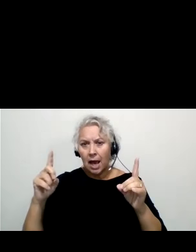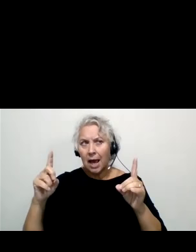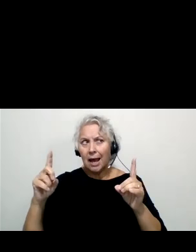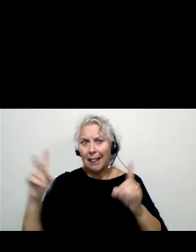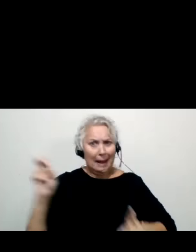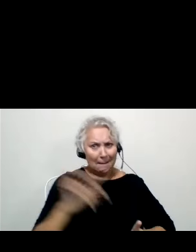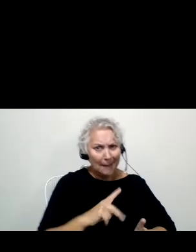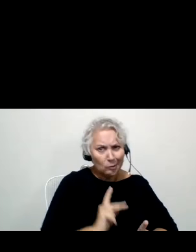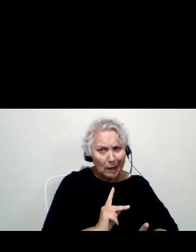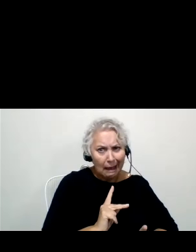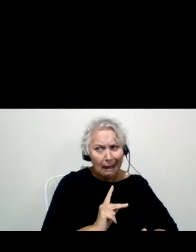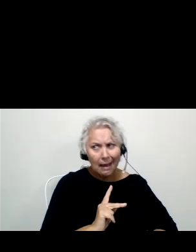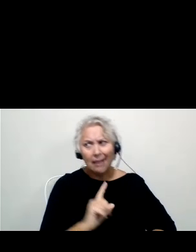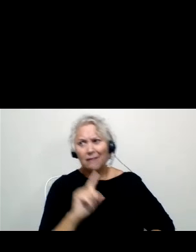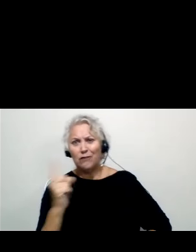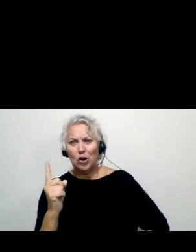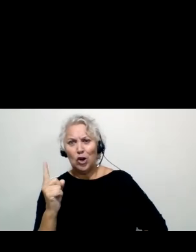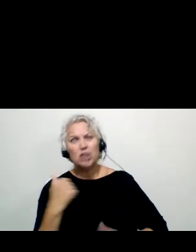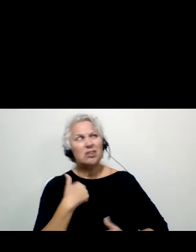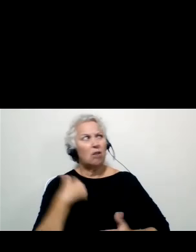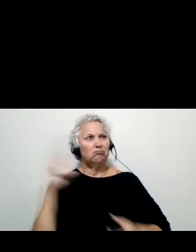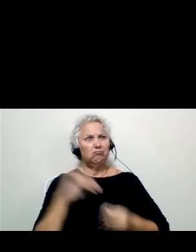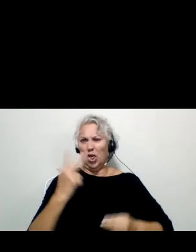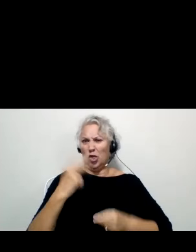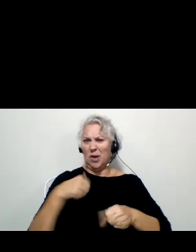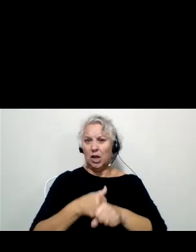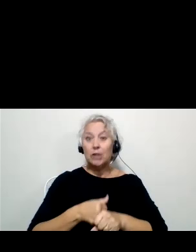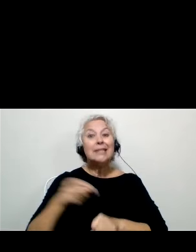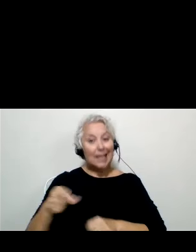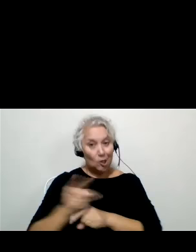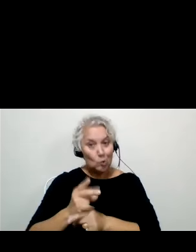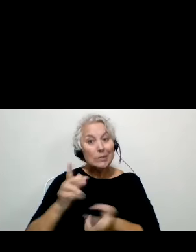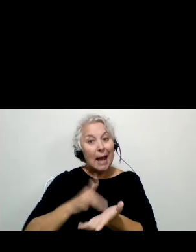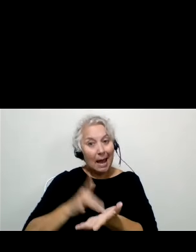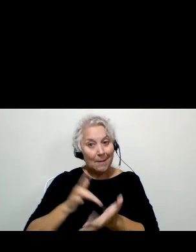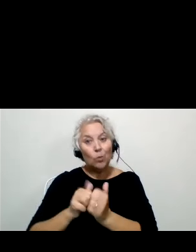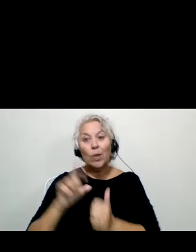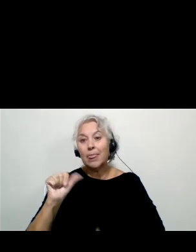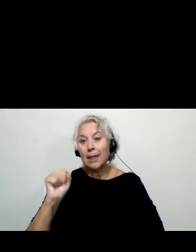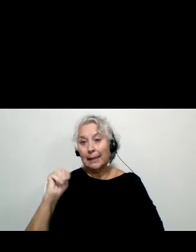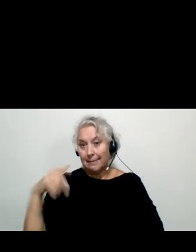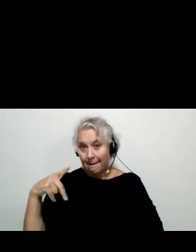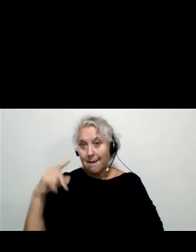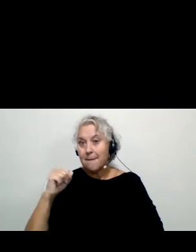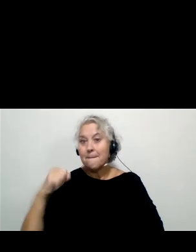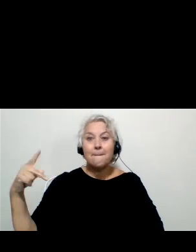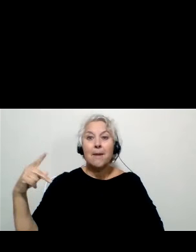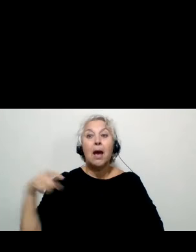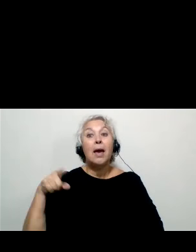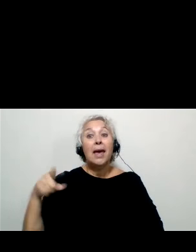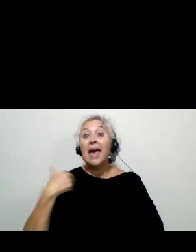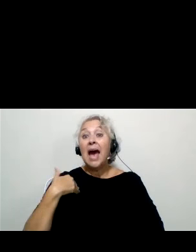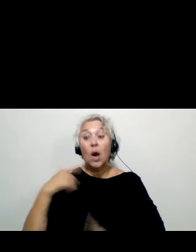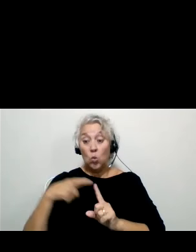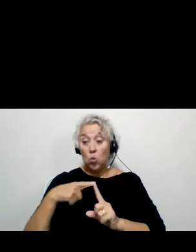again, and then he did first grade. So we had him for 3 years. He used an iPad with a LAMP app. He had, when he